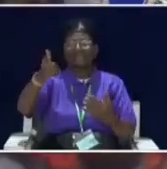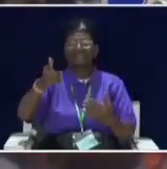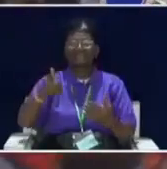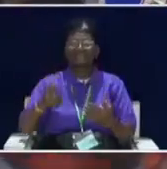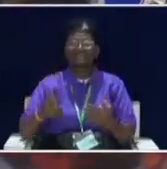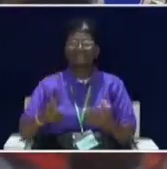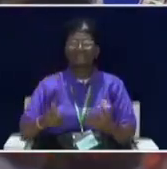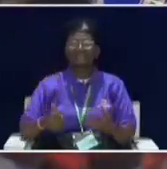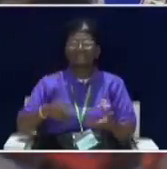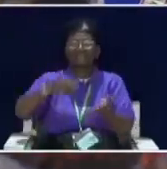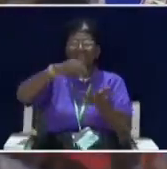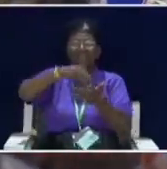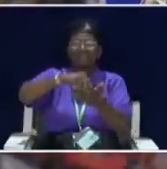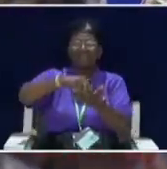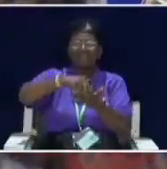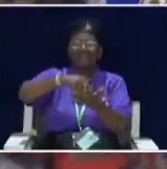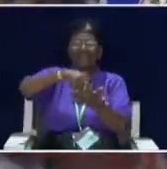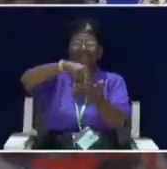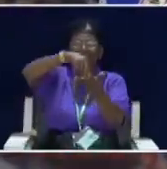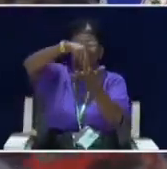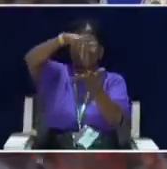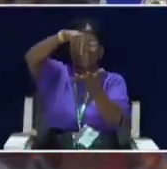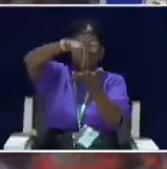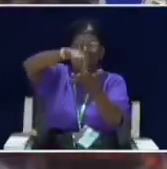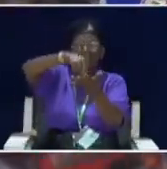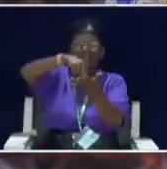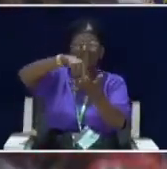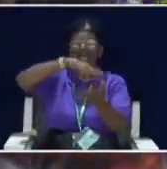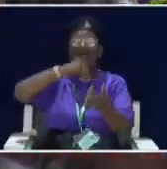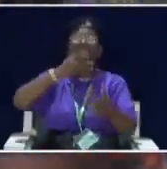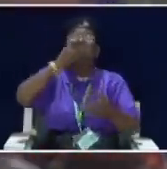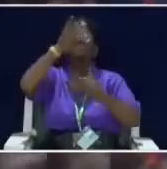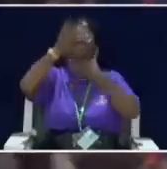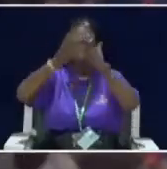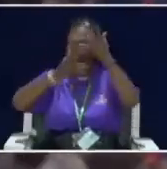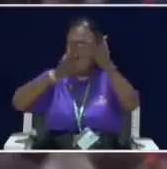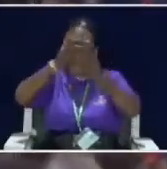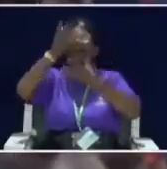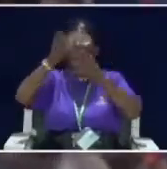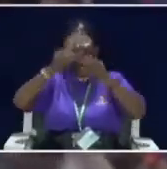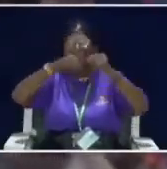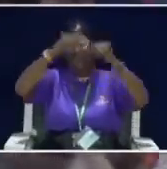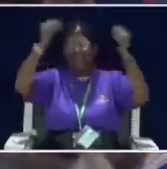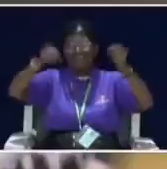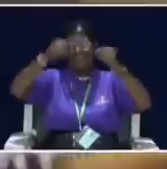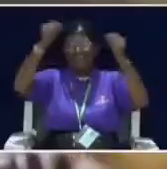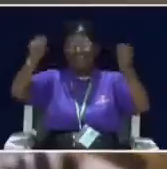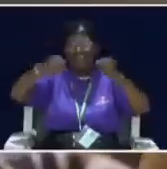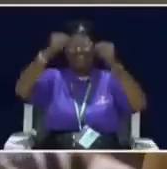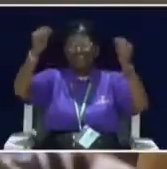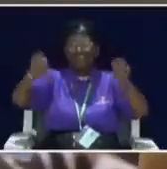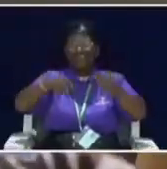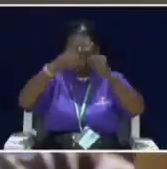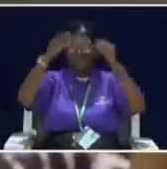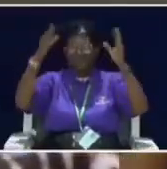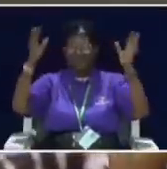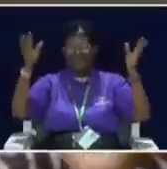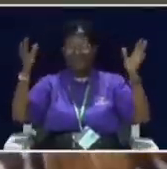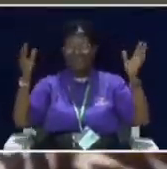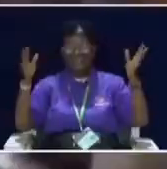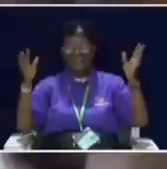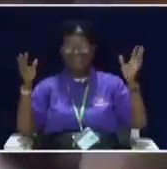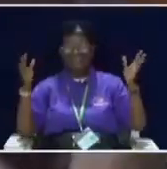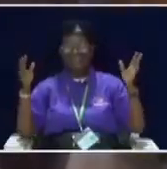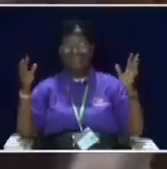Remain standing and shout hallelujah. Hallelujah.